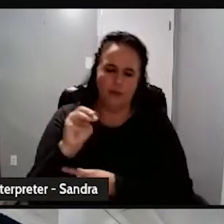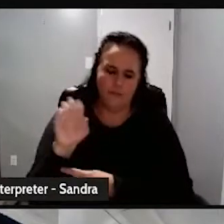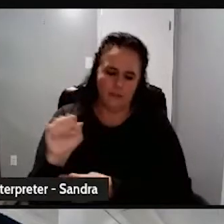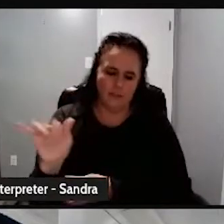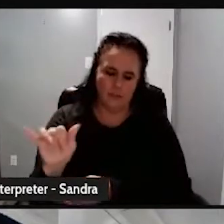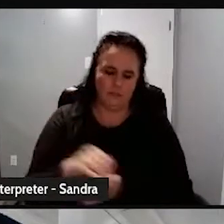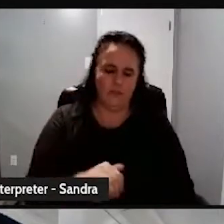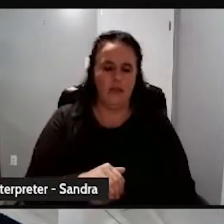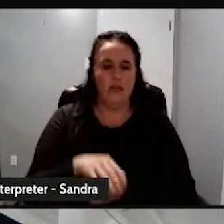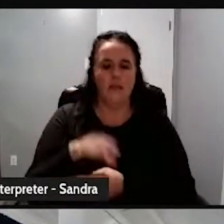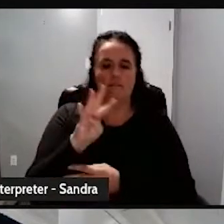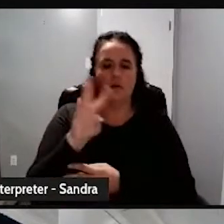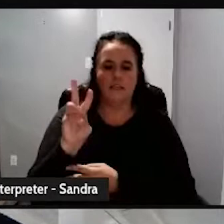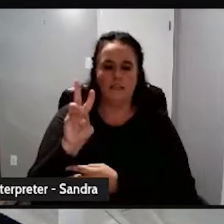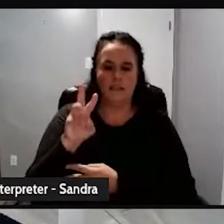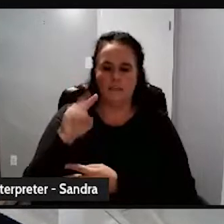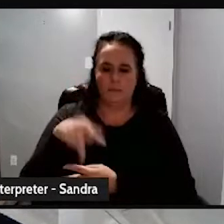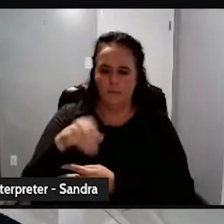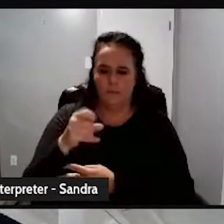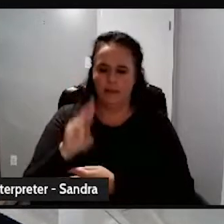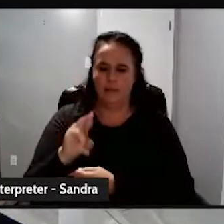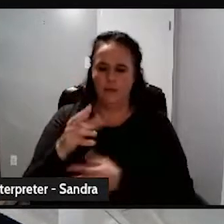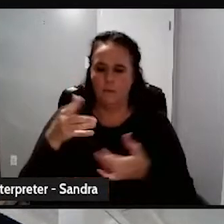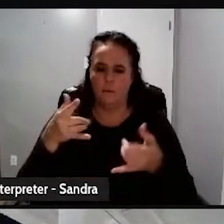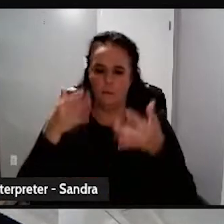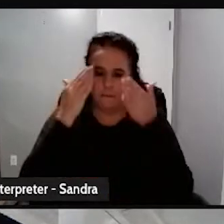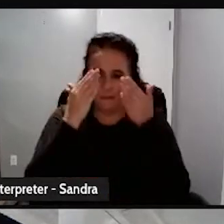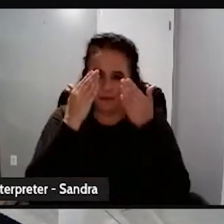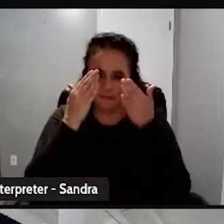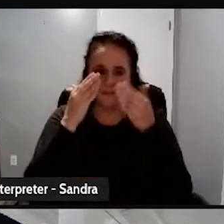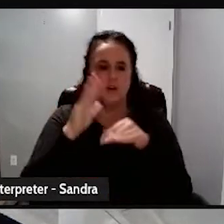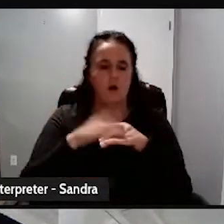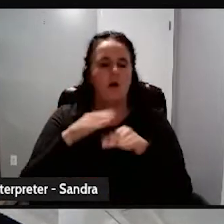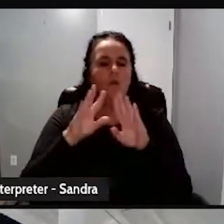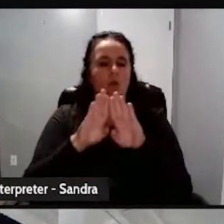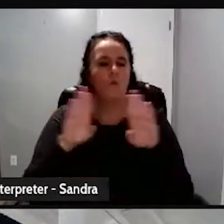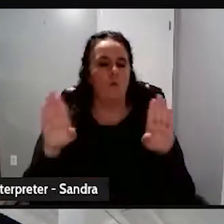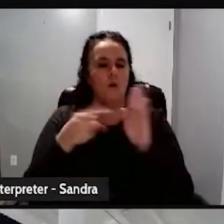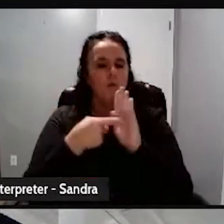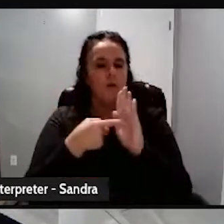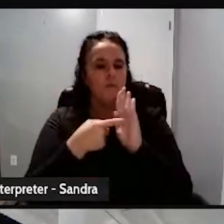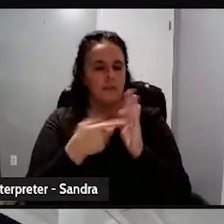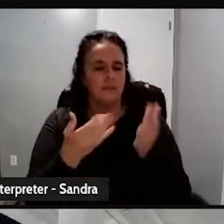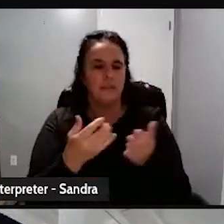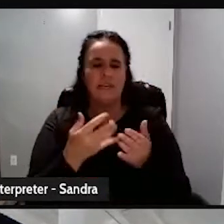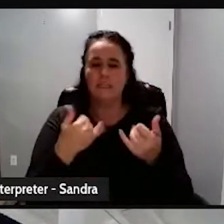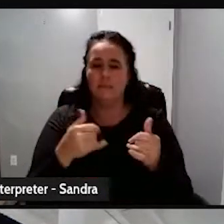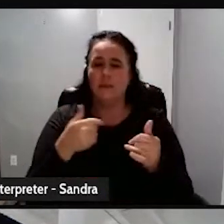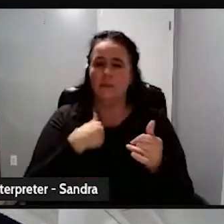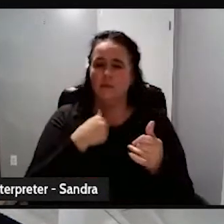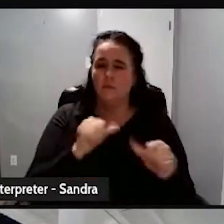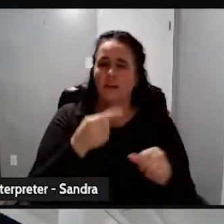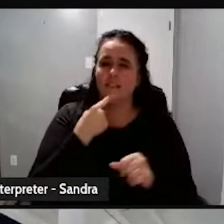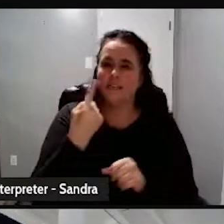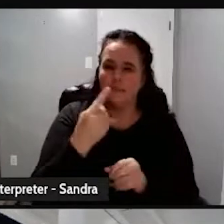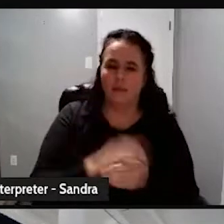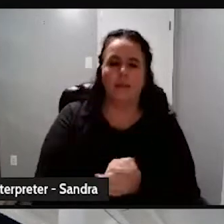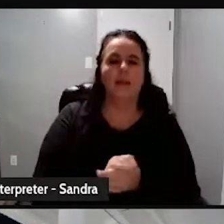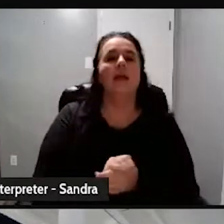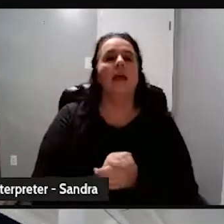46 plaster masks on the wall represent me trying to say something. Each plaster cast has a speaking bubble,